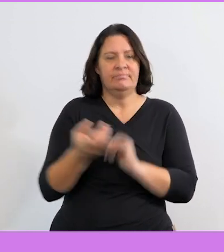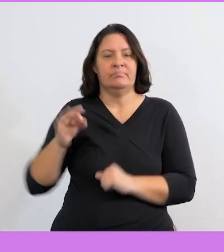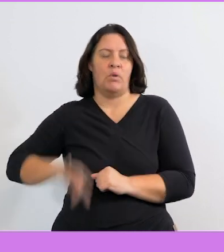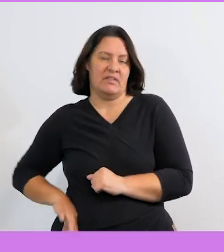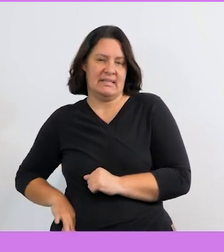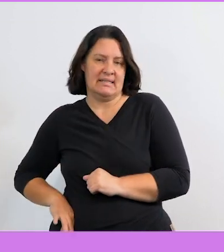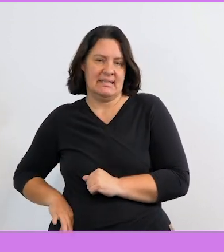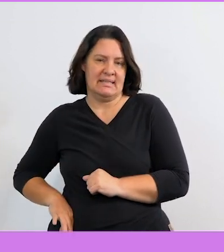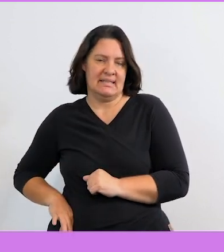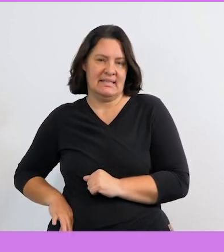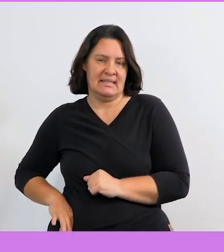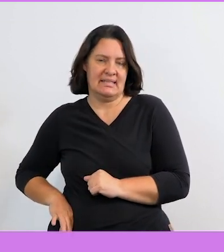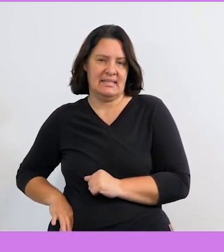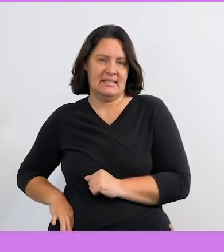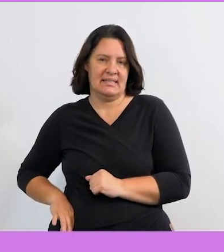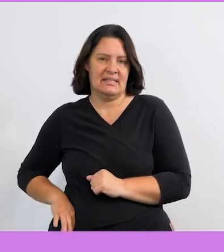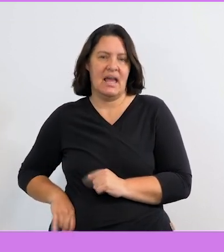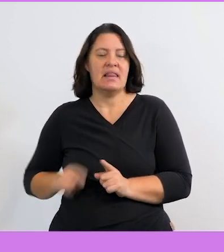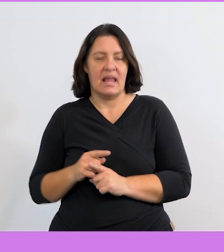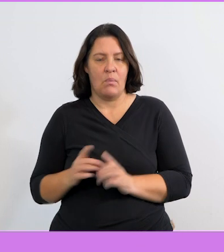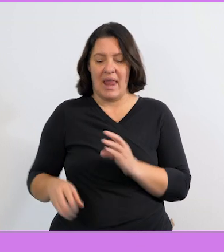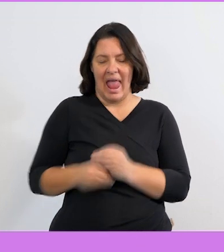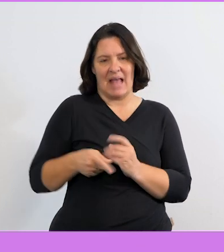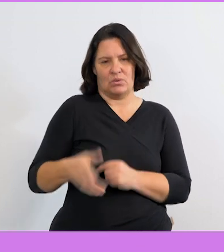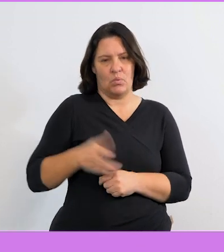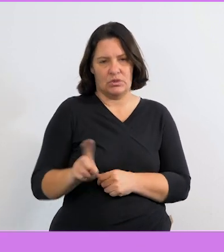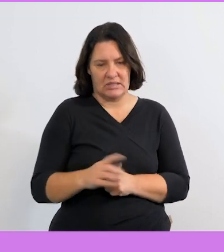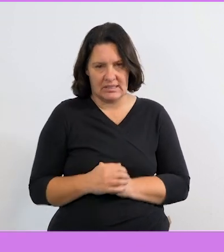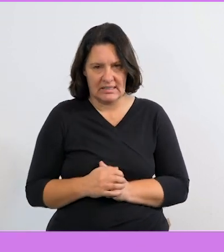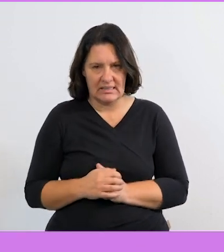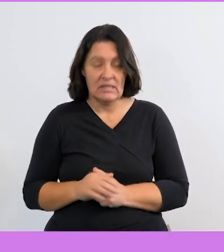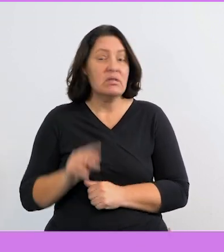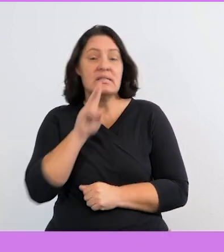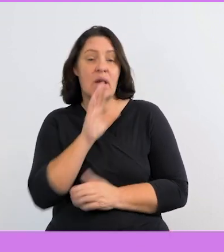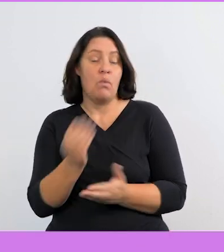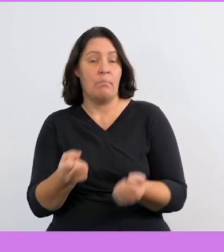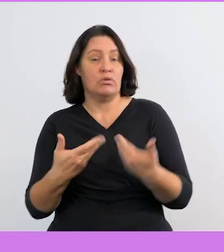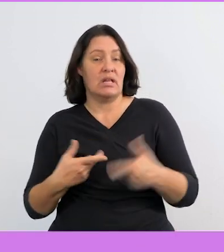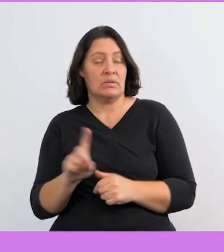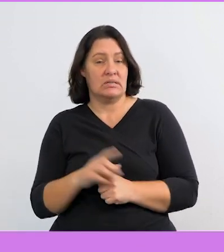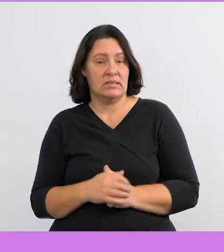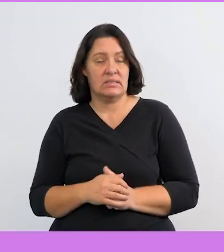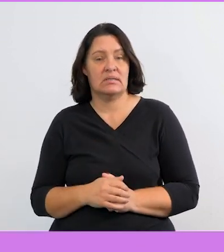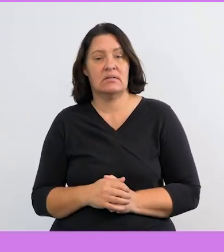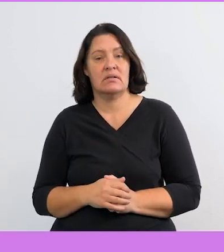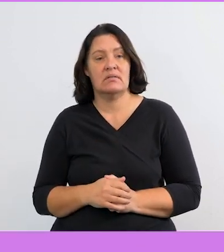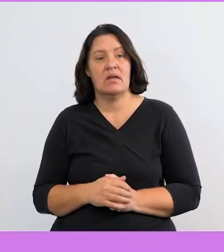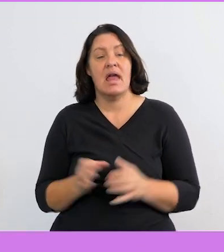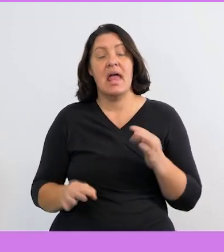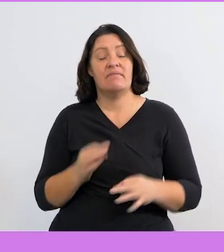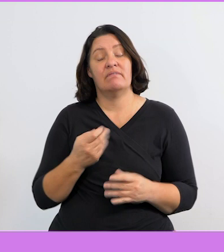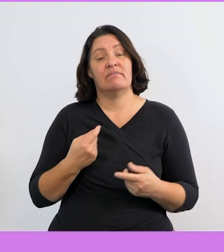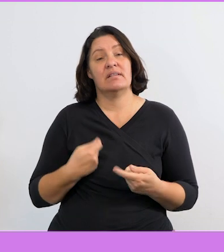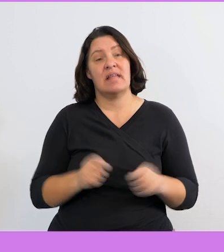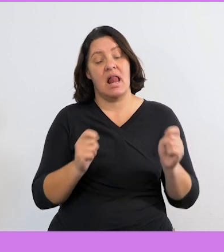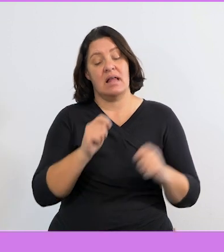minus whatever my profit is that I would like to add to that product. Okay, so looking at what is presented to us, it says, if